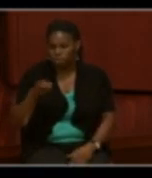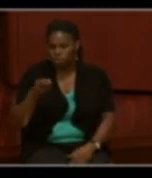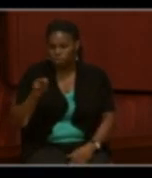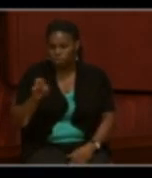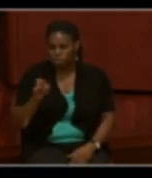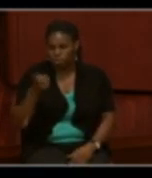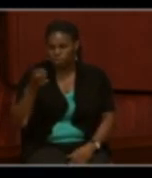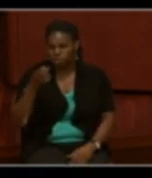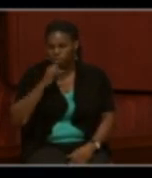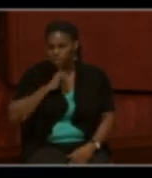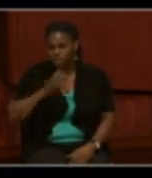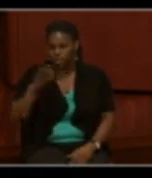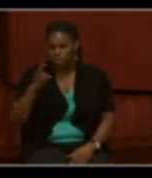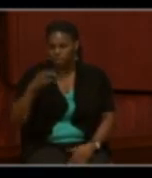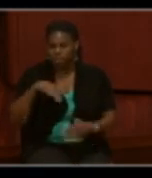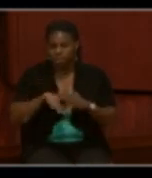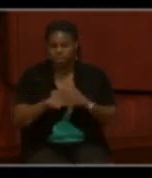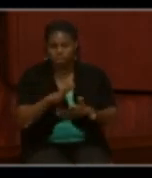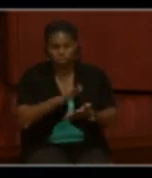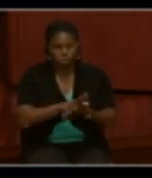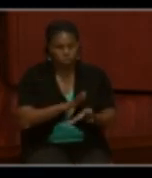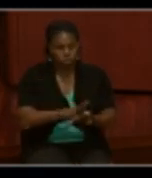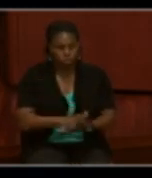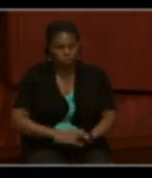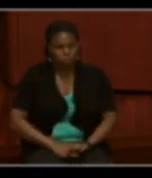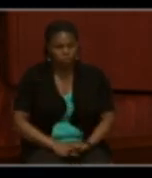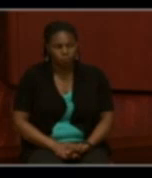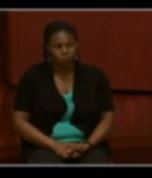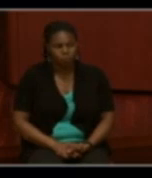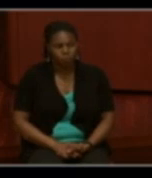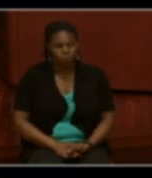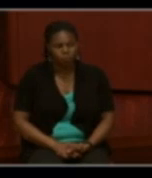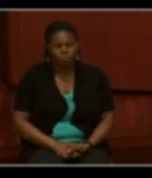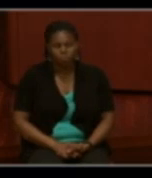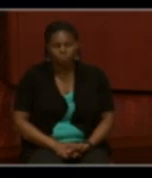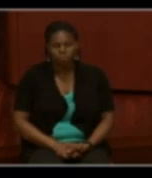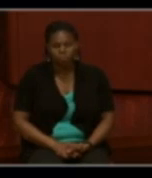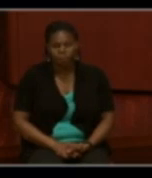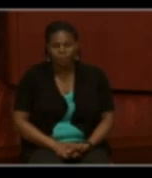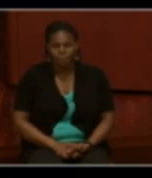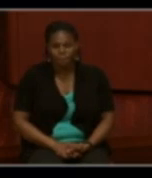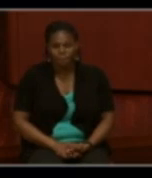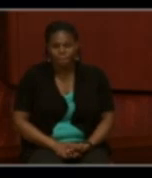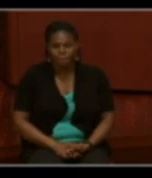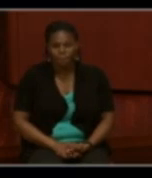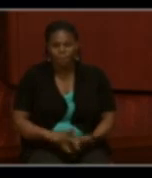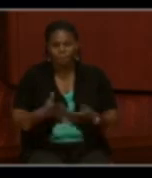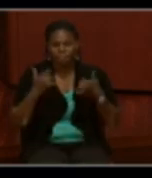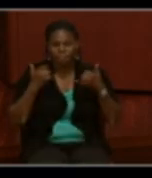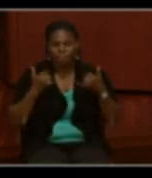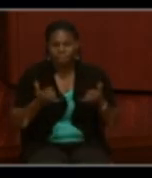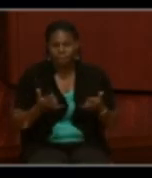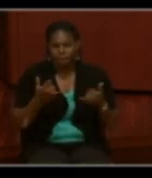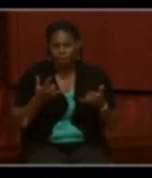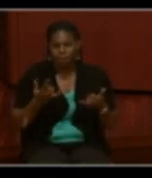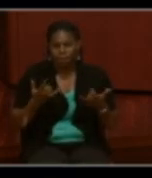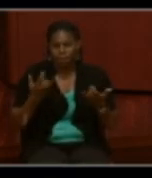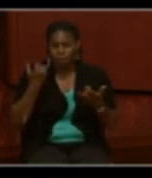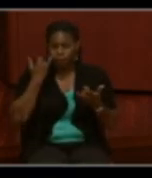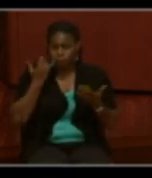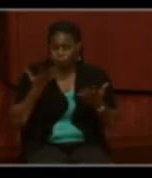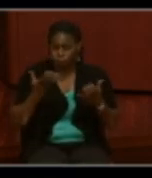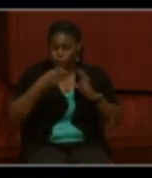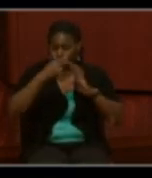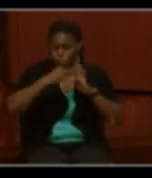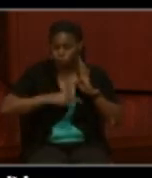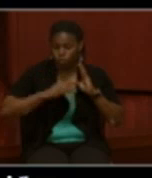17, is in school. Okay. Now, for those who would like to read more about